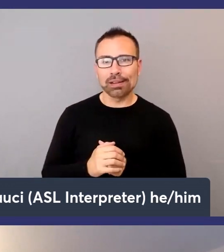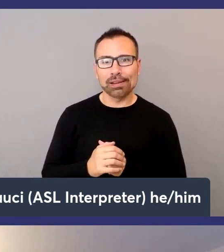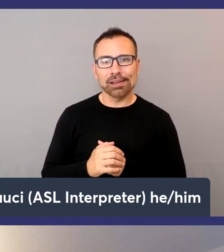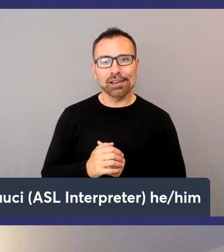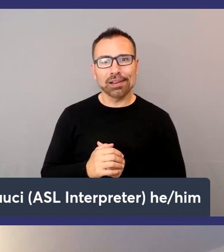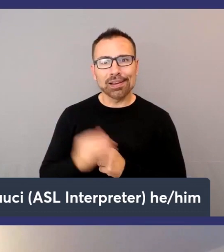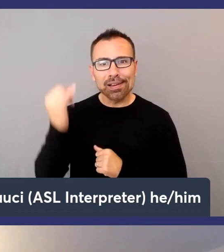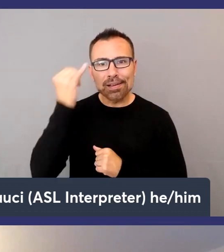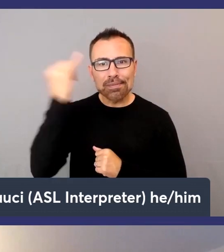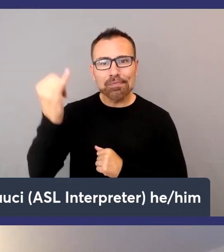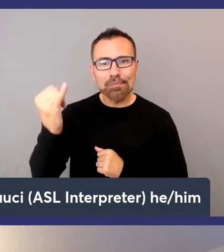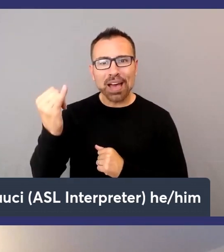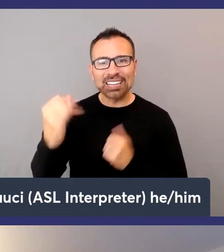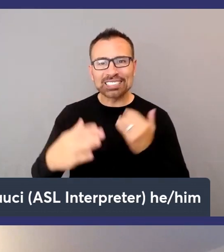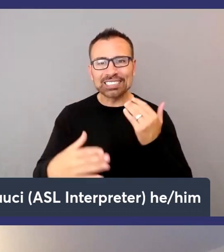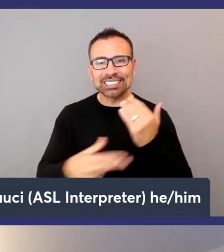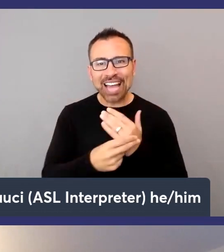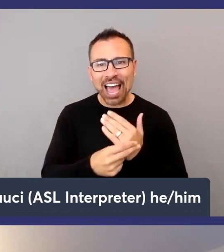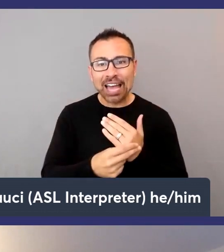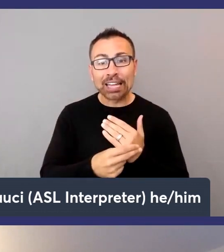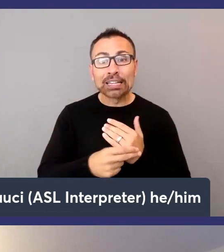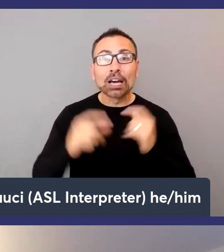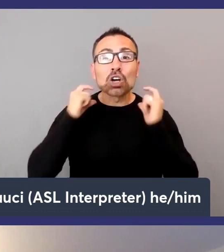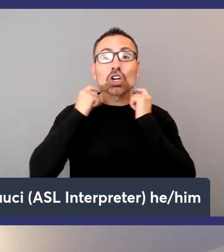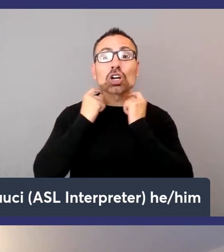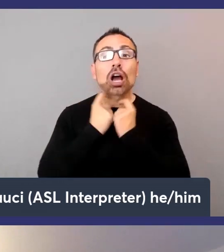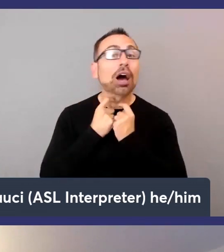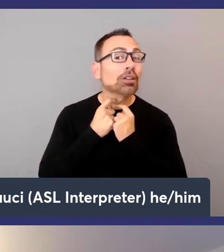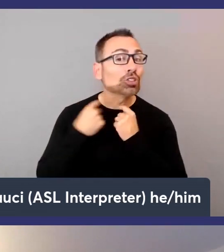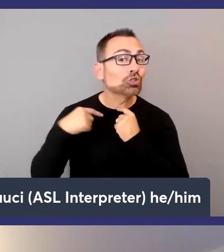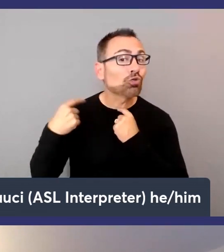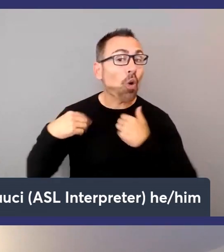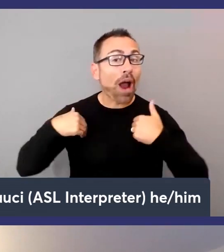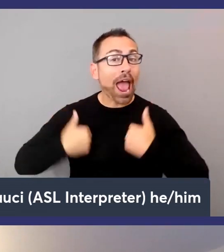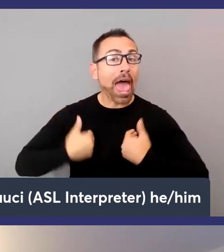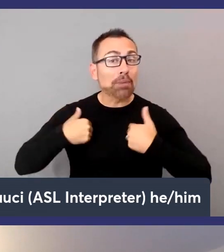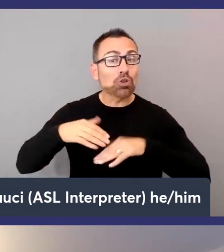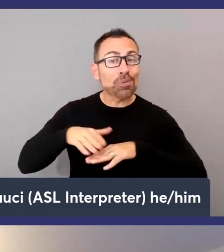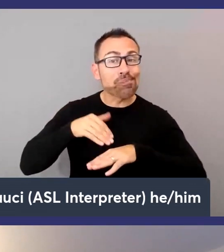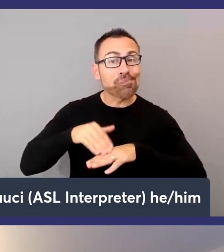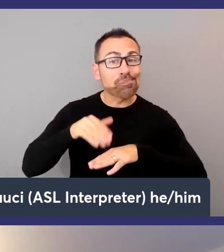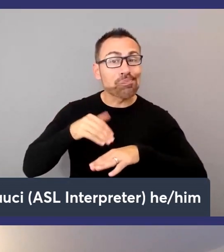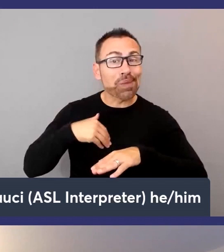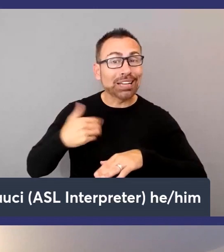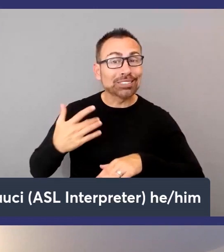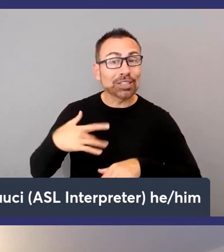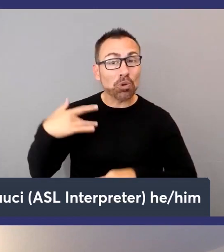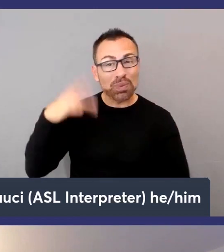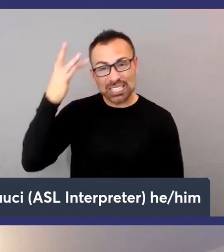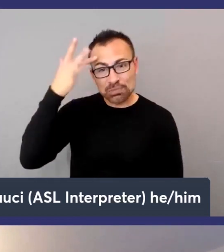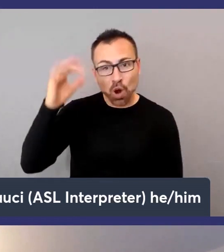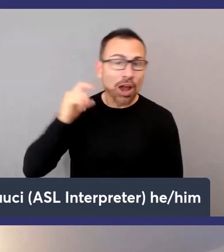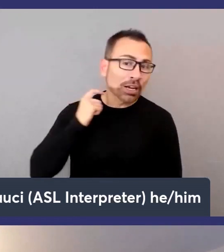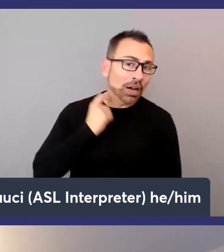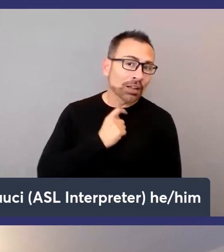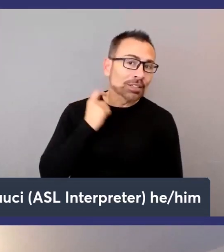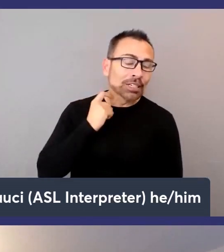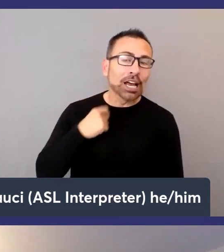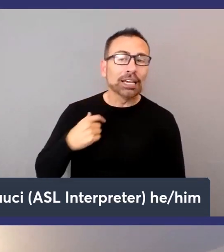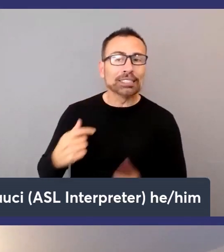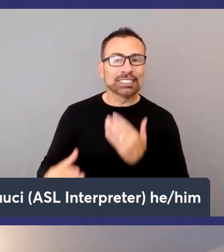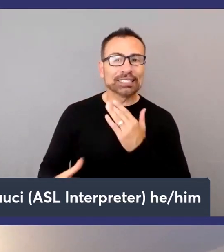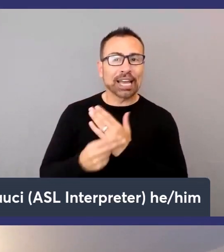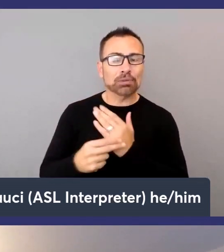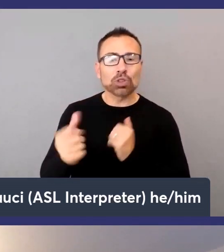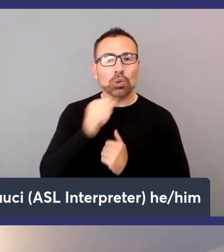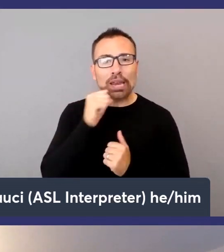smart collars for animals so they wouldn't get lost and you could kind of track them by their collar. And so there's all sorts of use cases, but